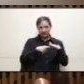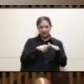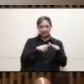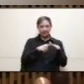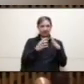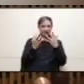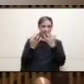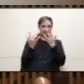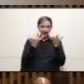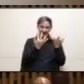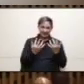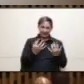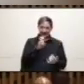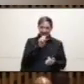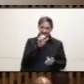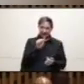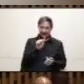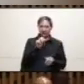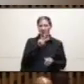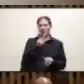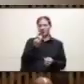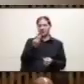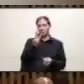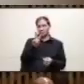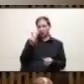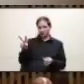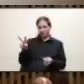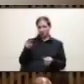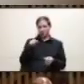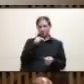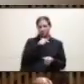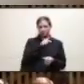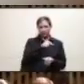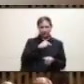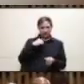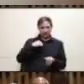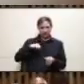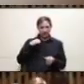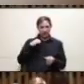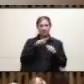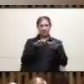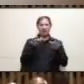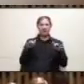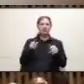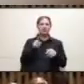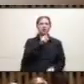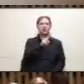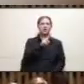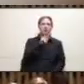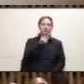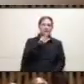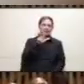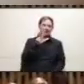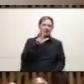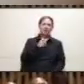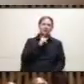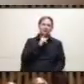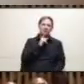Statistics South Africa and Census 2022, Zwaling local municipality has a population of